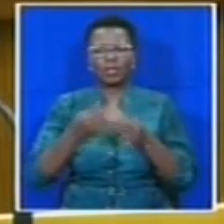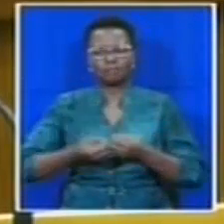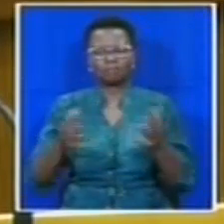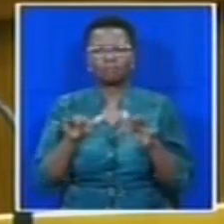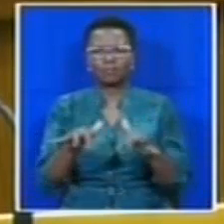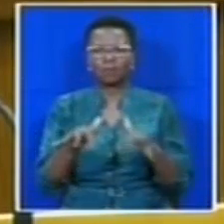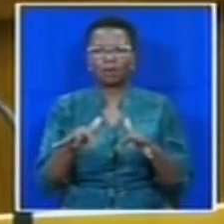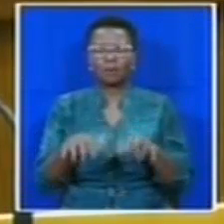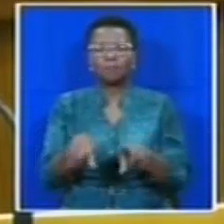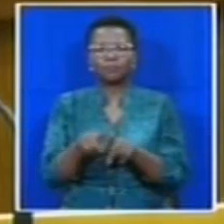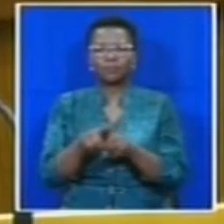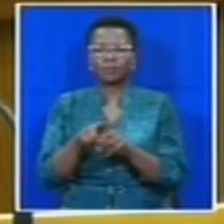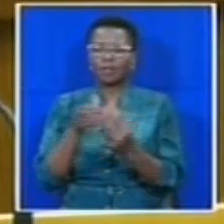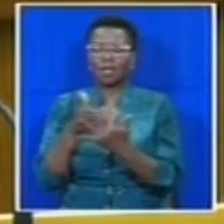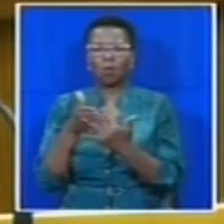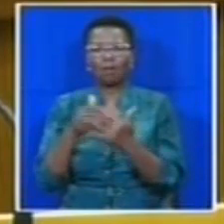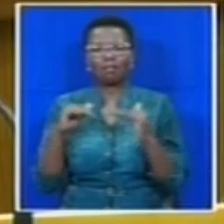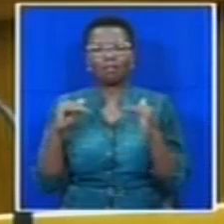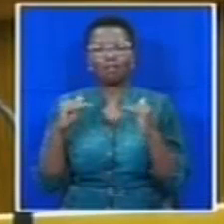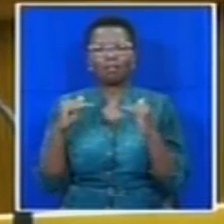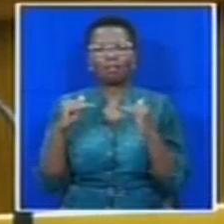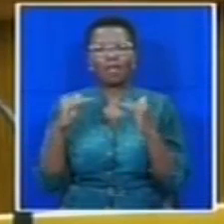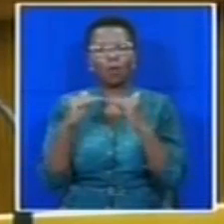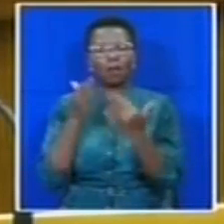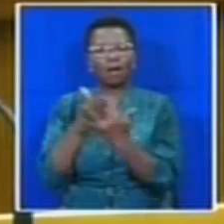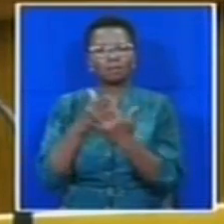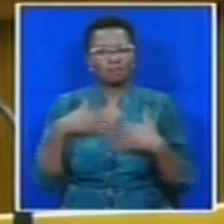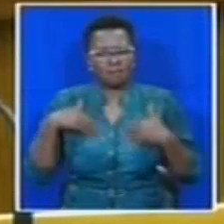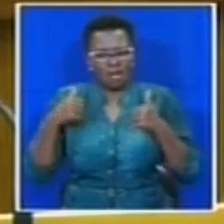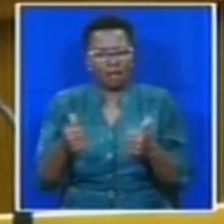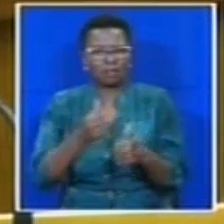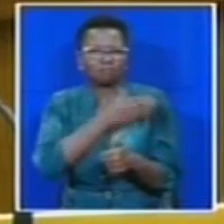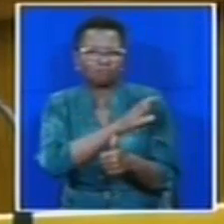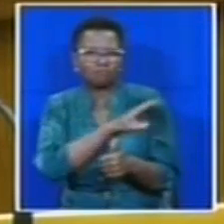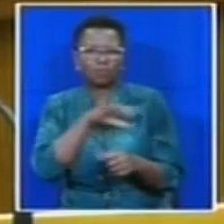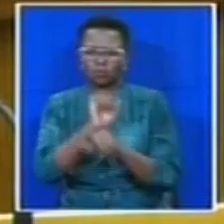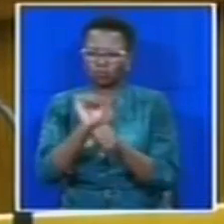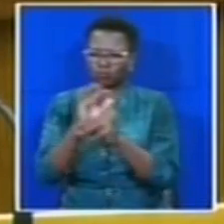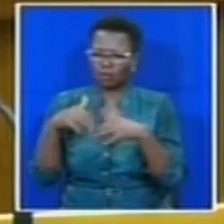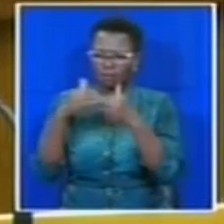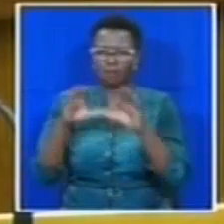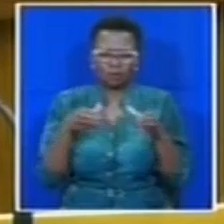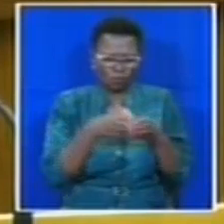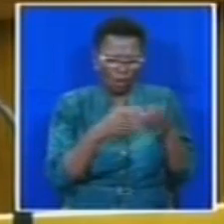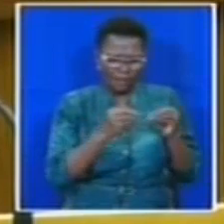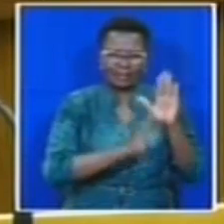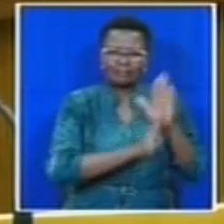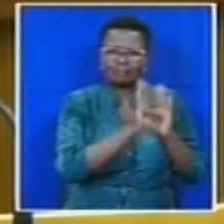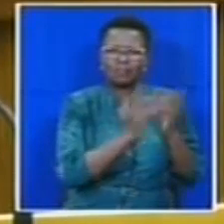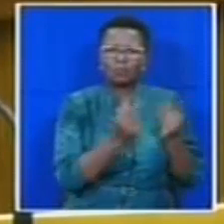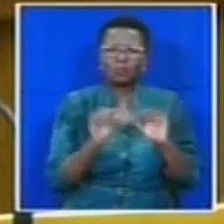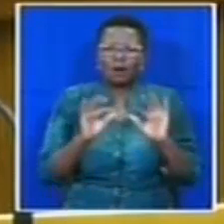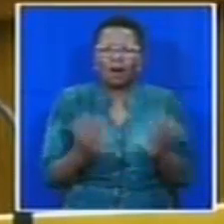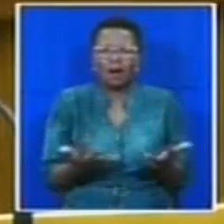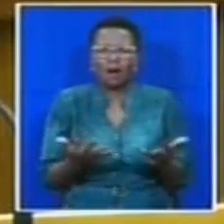to create equal access to health care, how to accelerate job creation and small enterprise development, how to